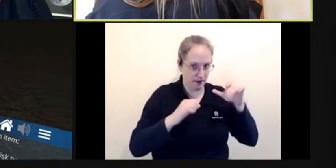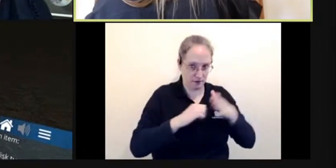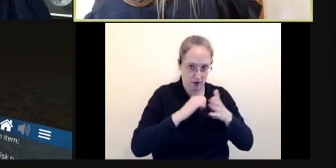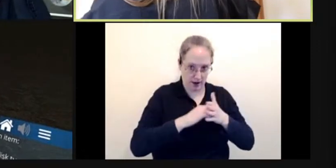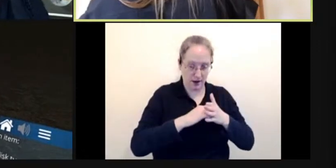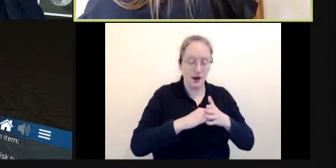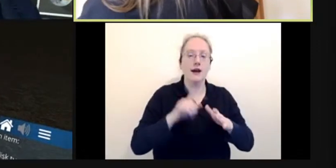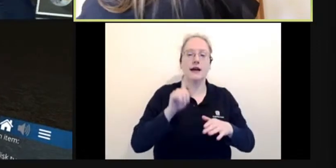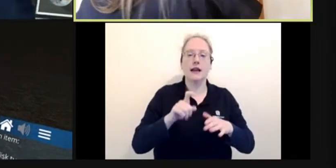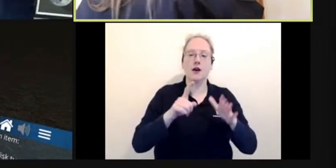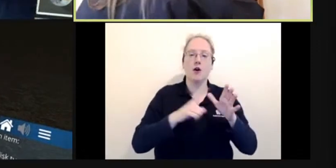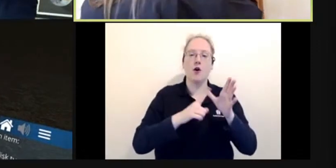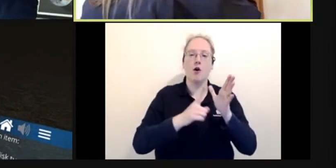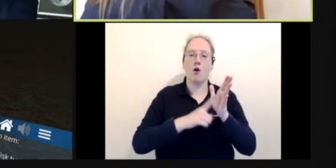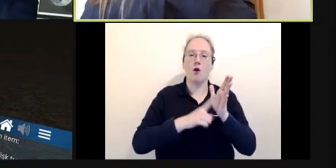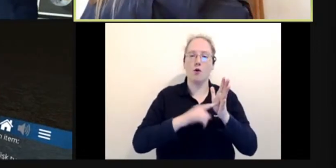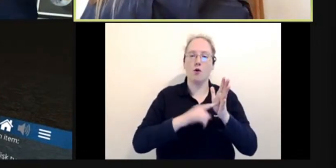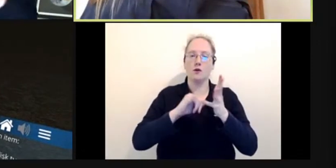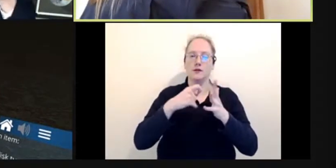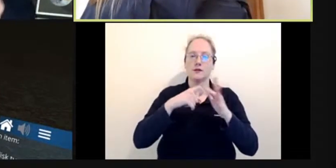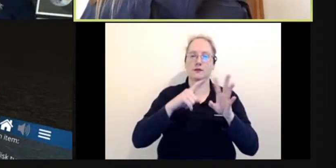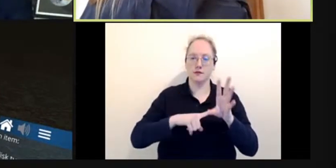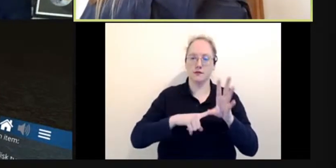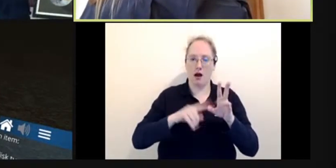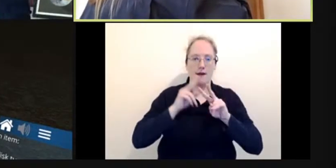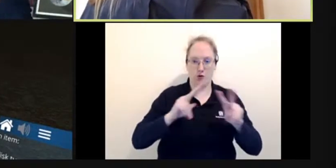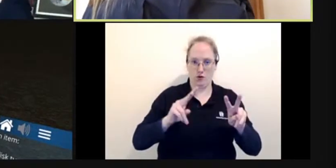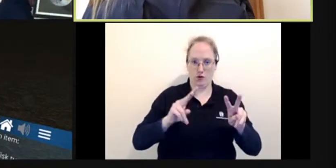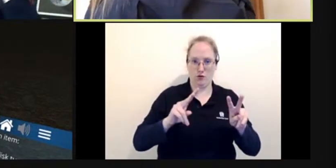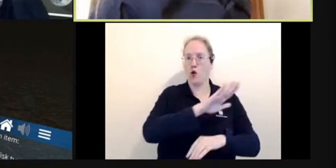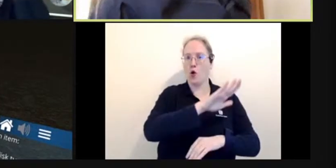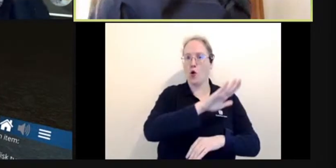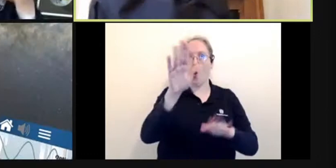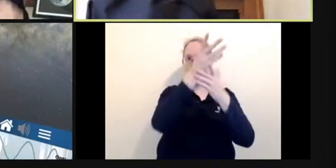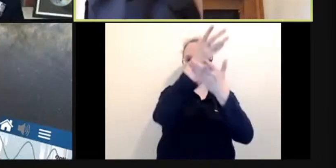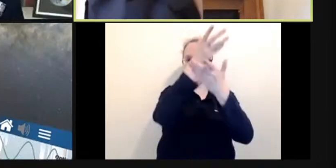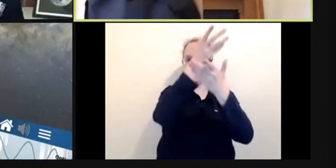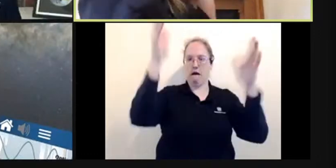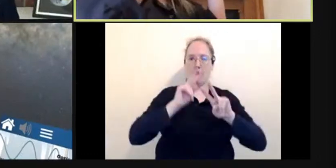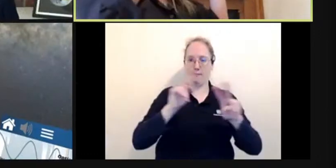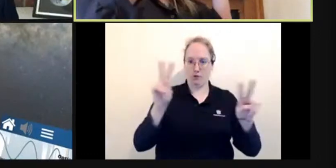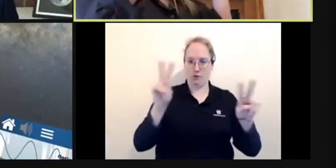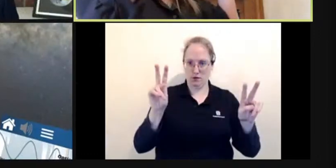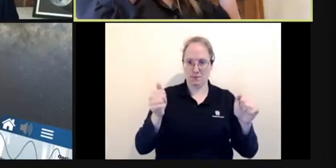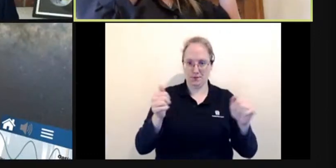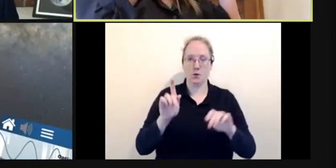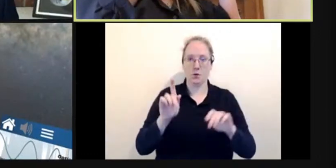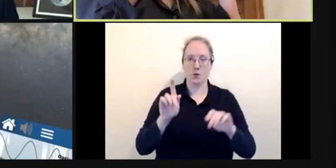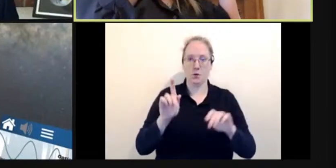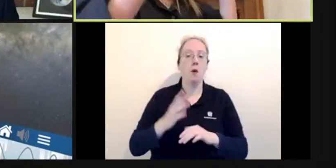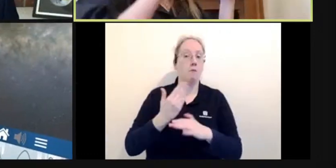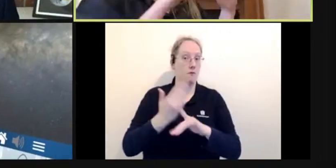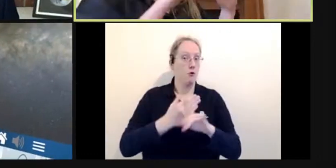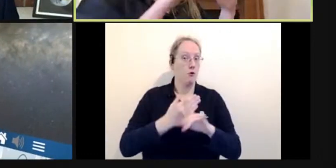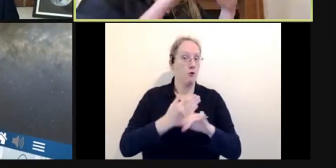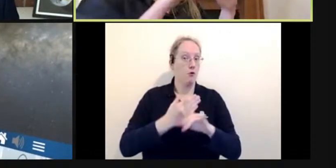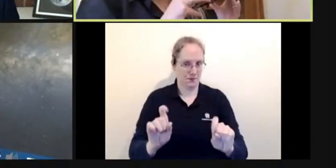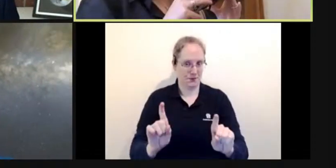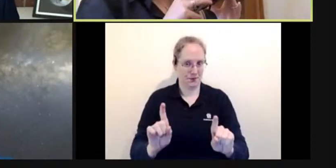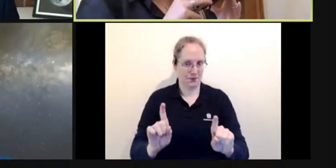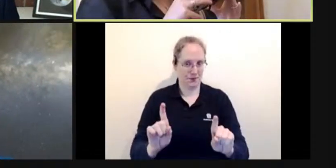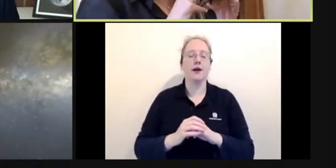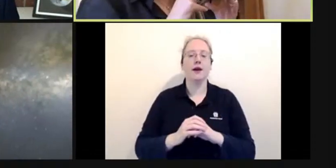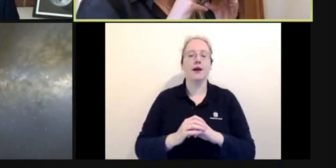Sky View. And now you're going to see, I want to just take a second before we go into this. First of all, when you're looking at